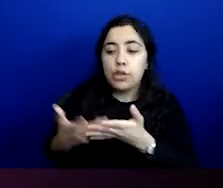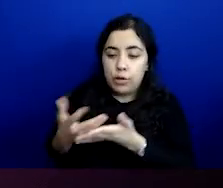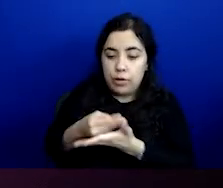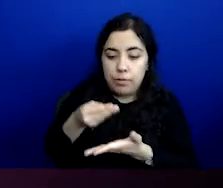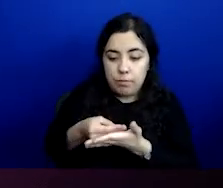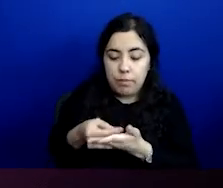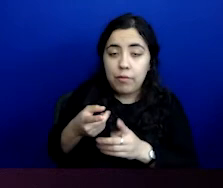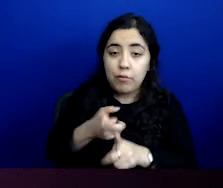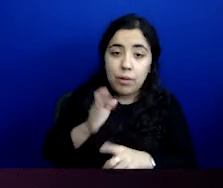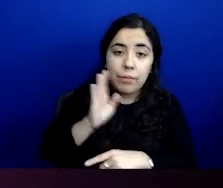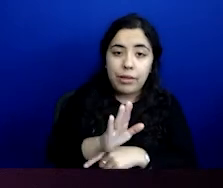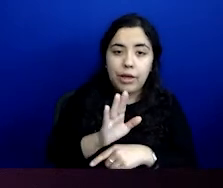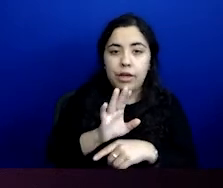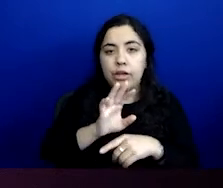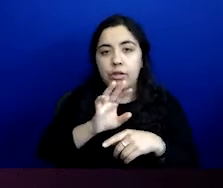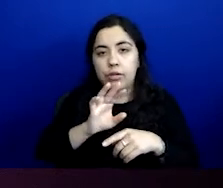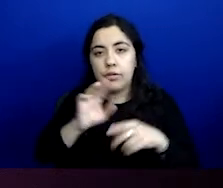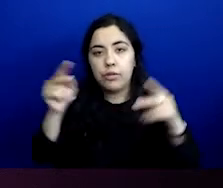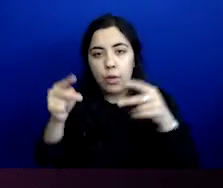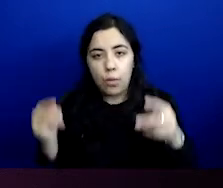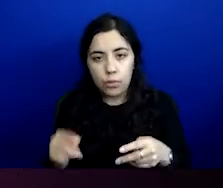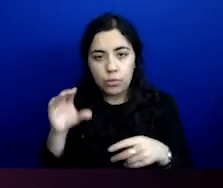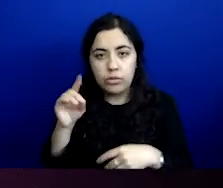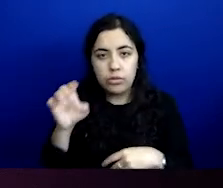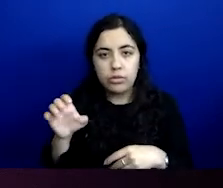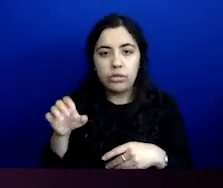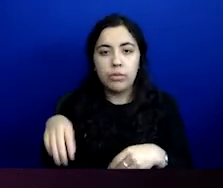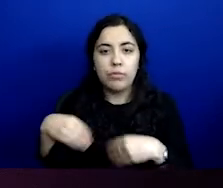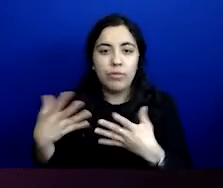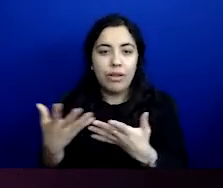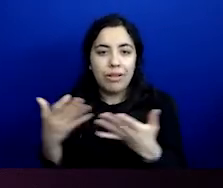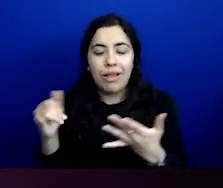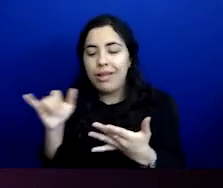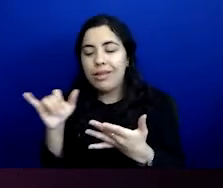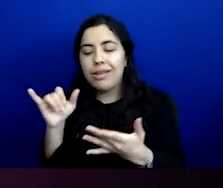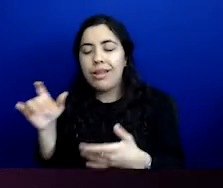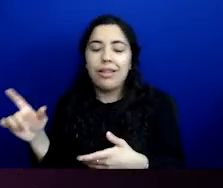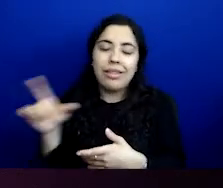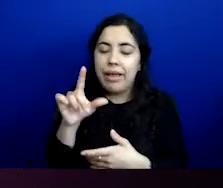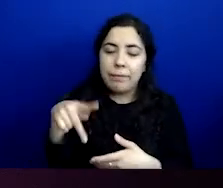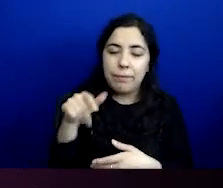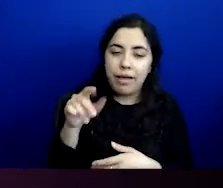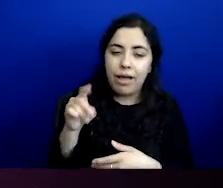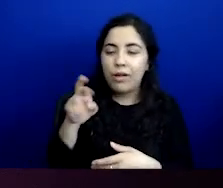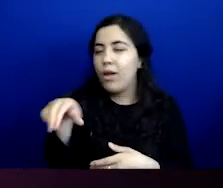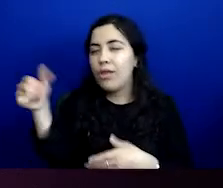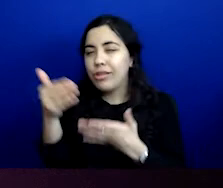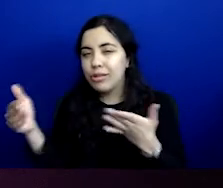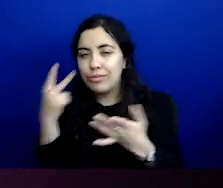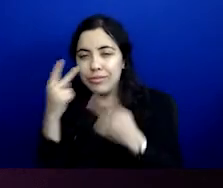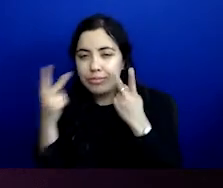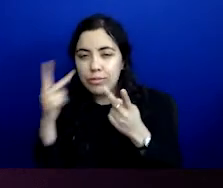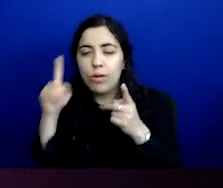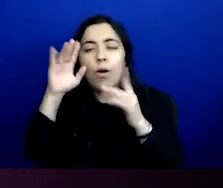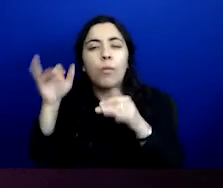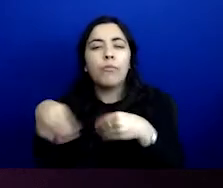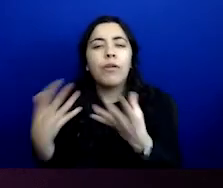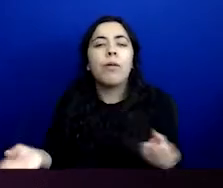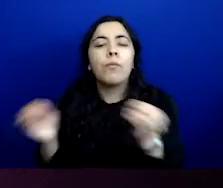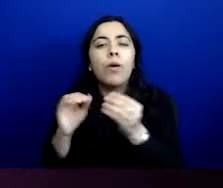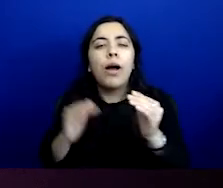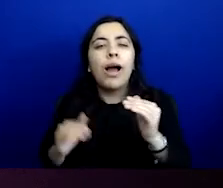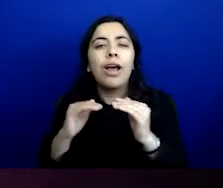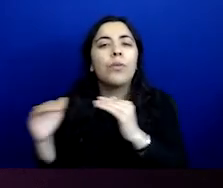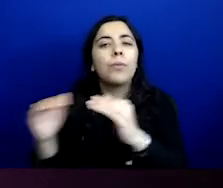their code, preventing things like left pad and all these other situations that we've seen, but also just hopefully bringing more